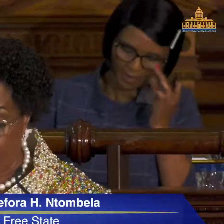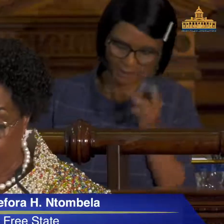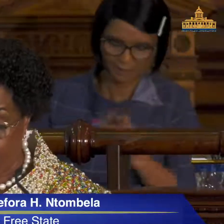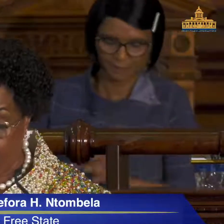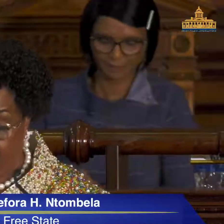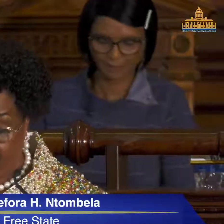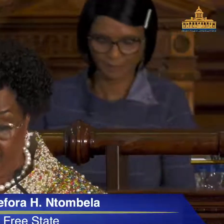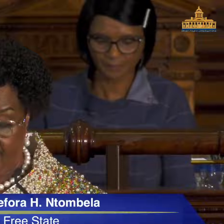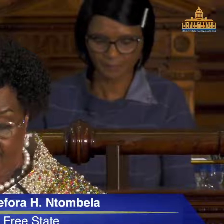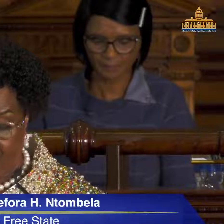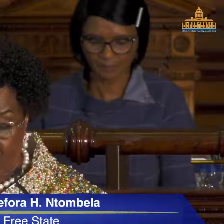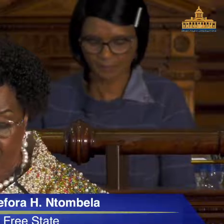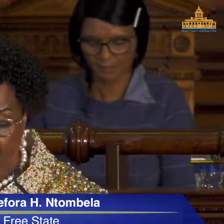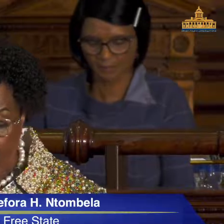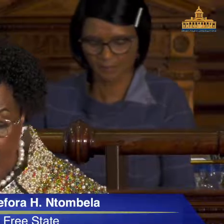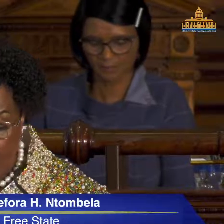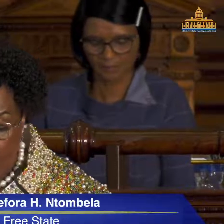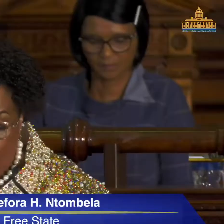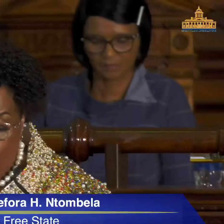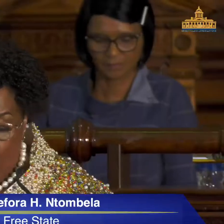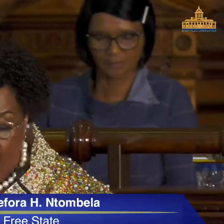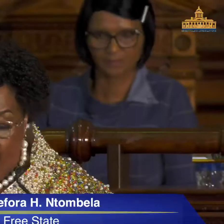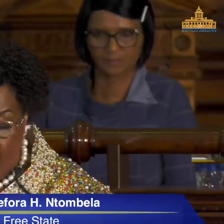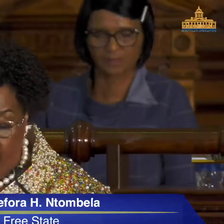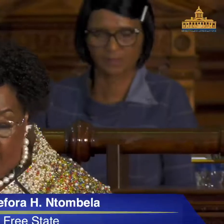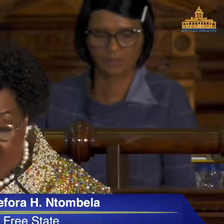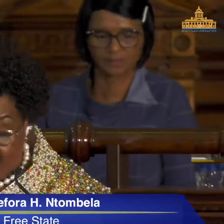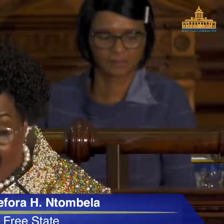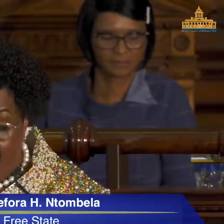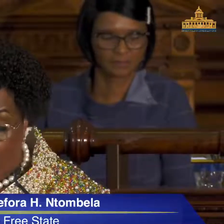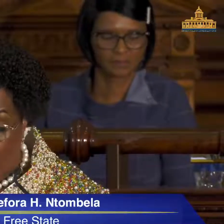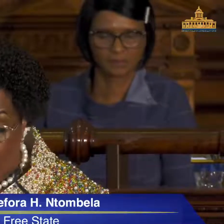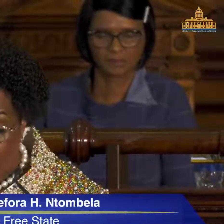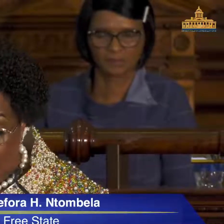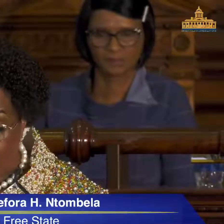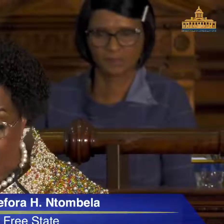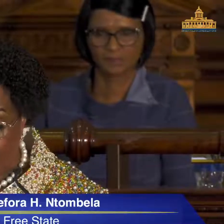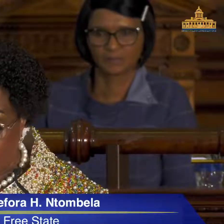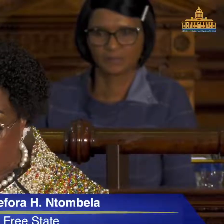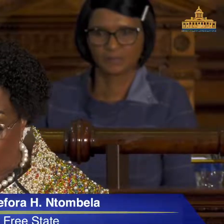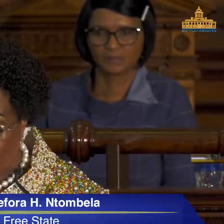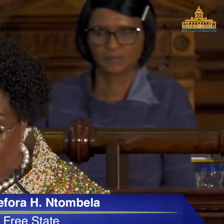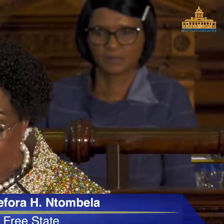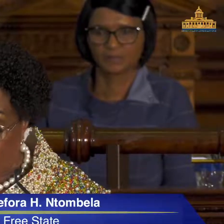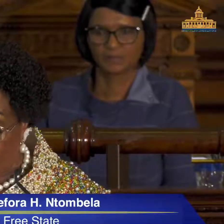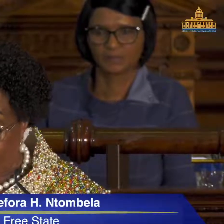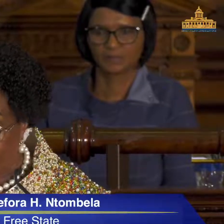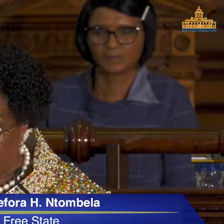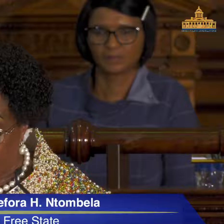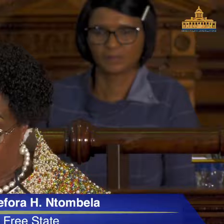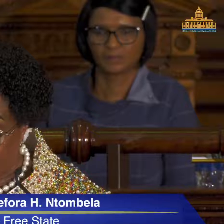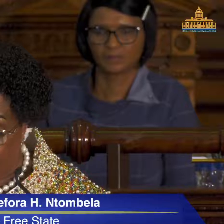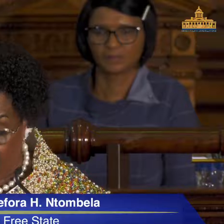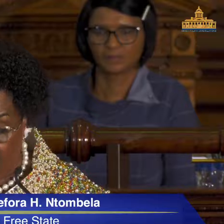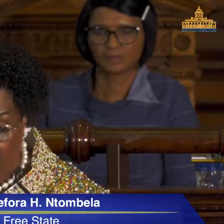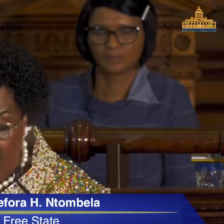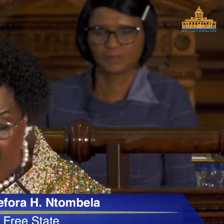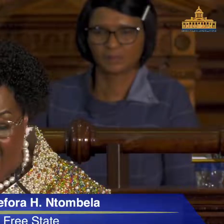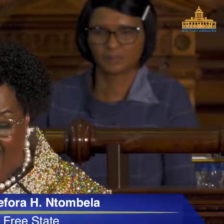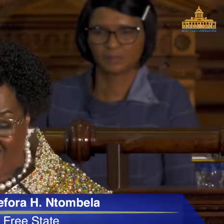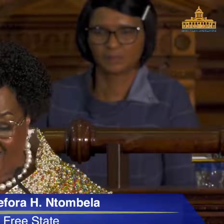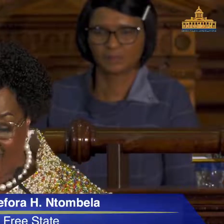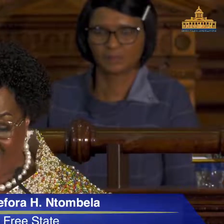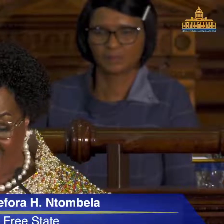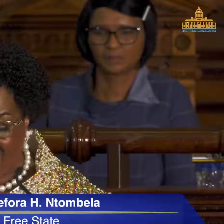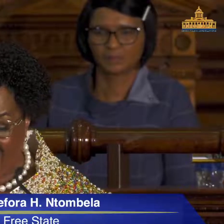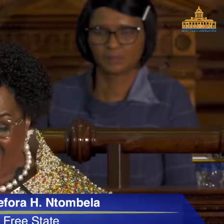of the Free State. We restate our commitment to provide quality service delivery